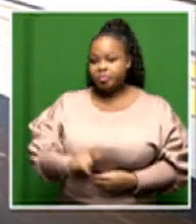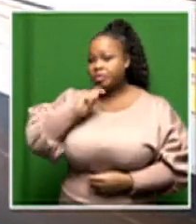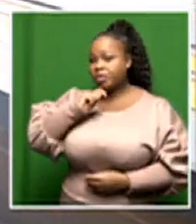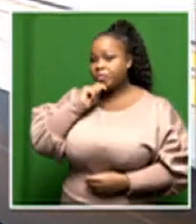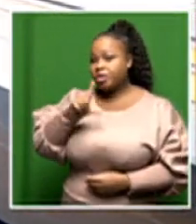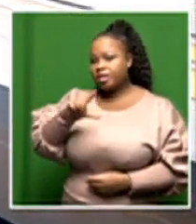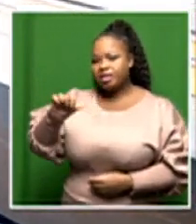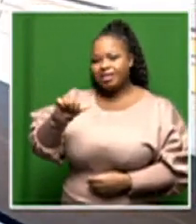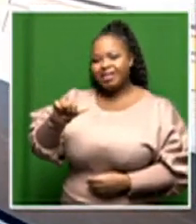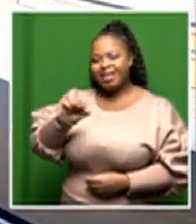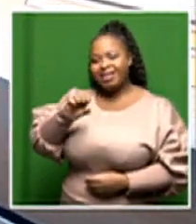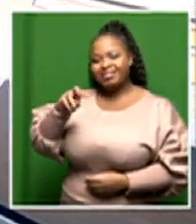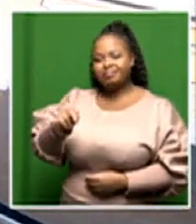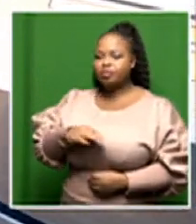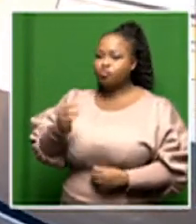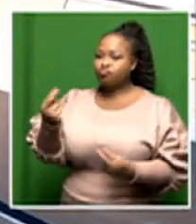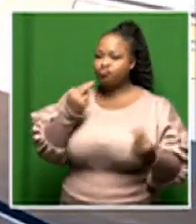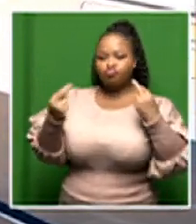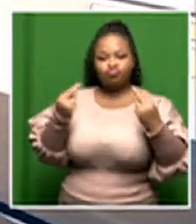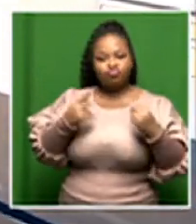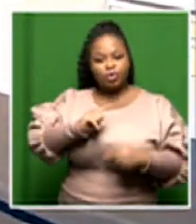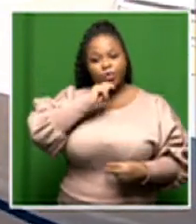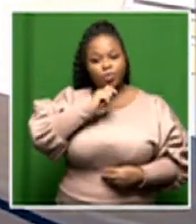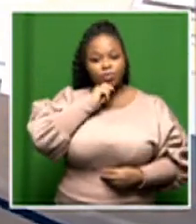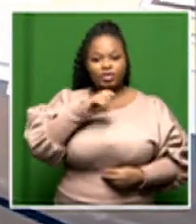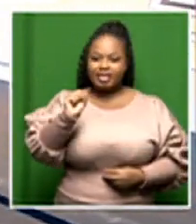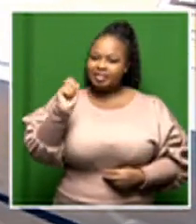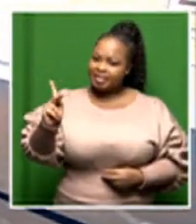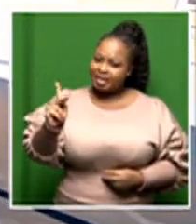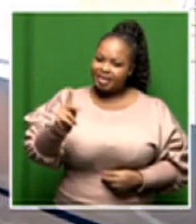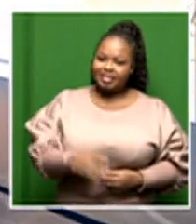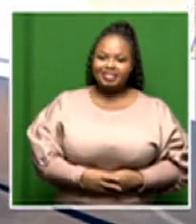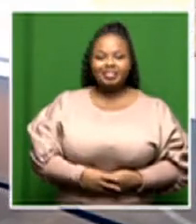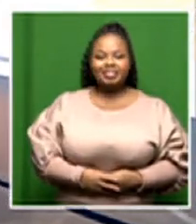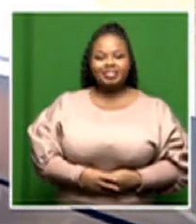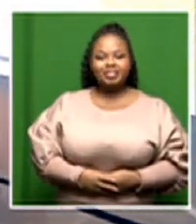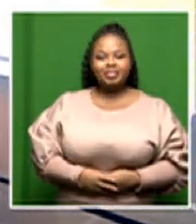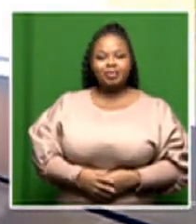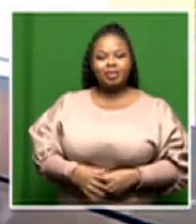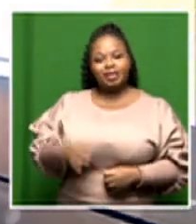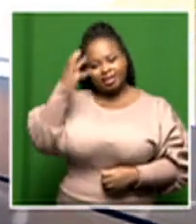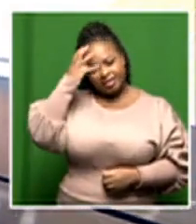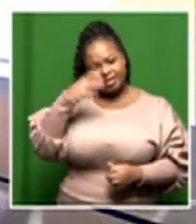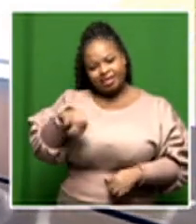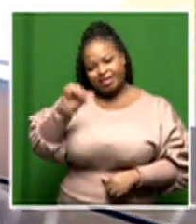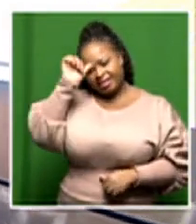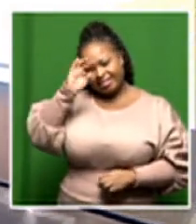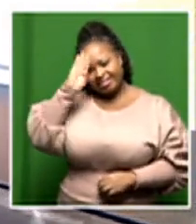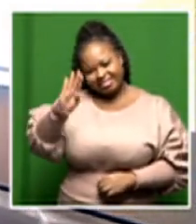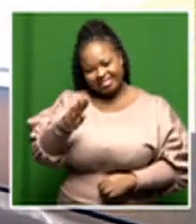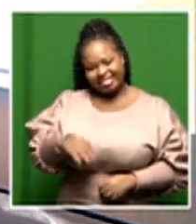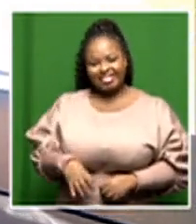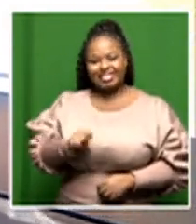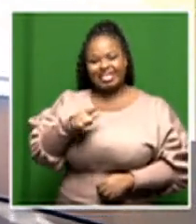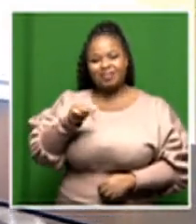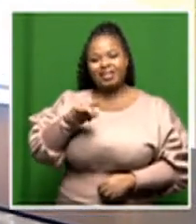Morning, Leanne, and morning to your viewers. Morning to Sakina as well. Assalamu alaikum, Sakina. Thanks very much